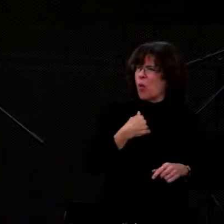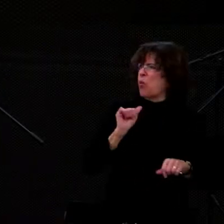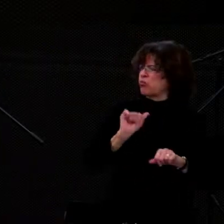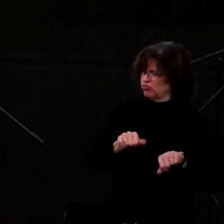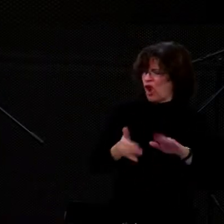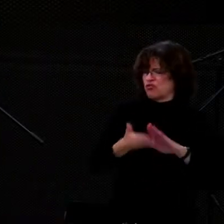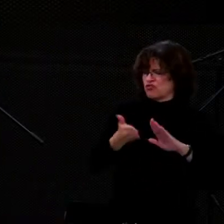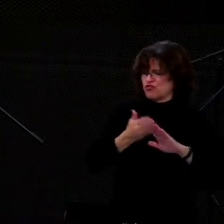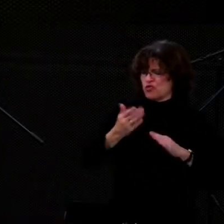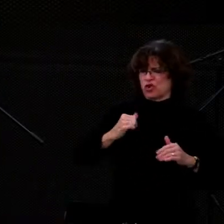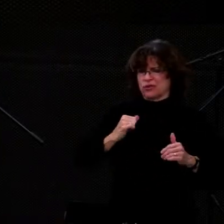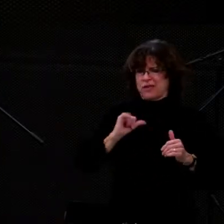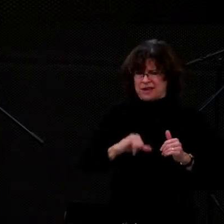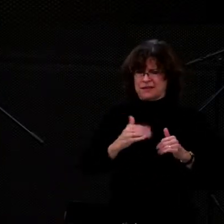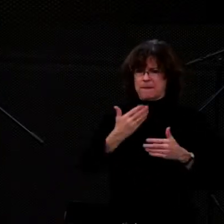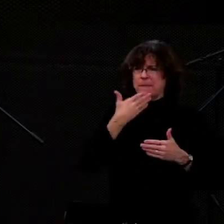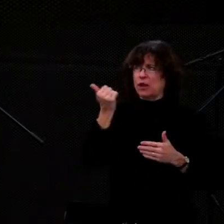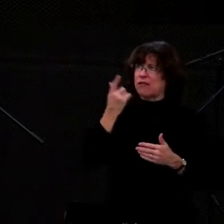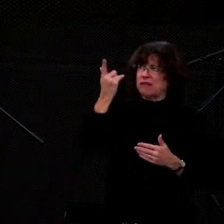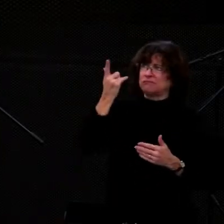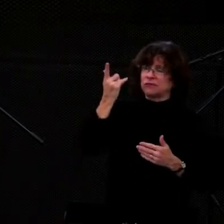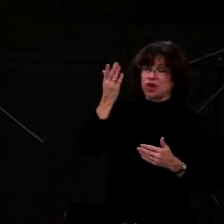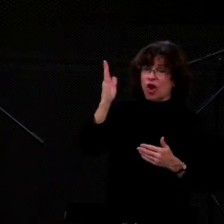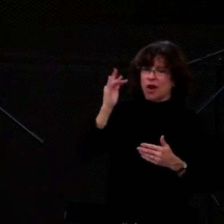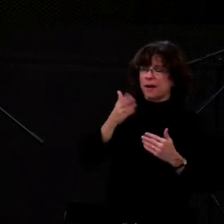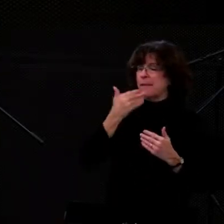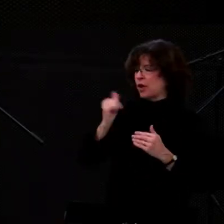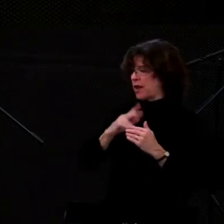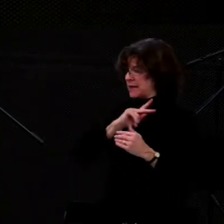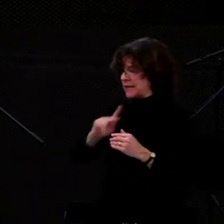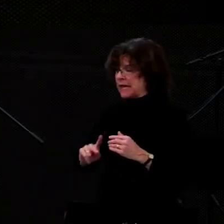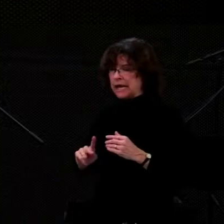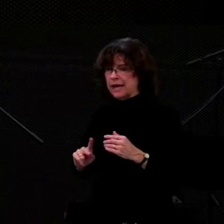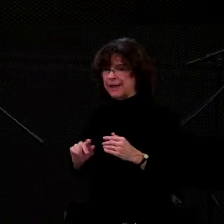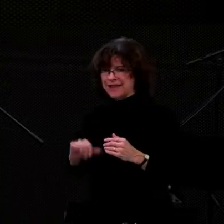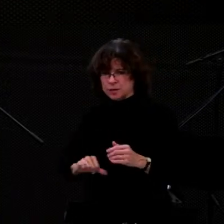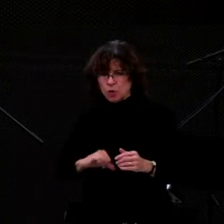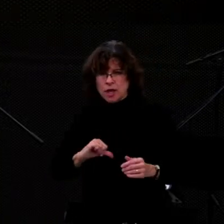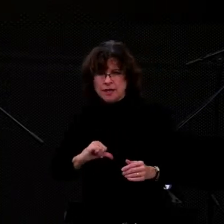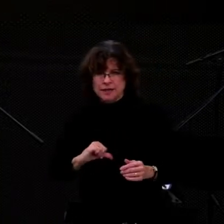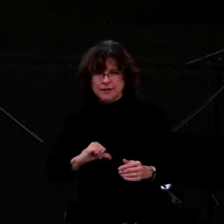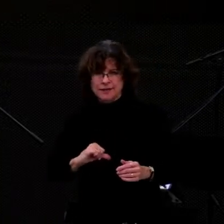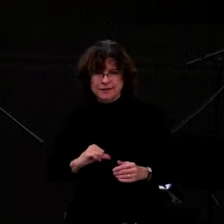better. See, pride is at the root of all of our sin.